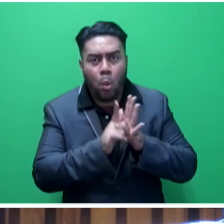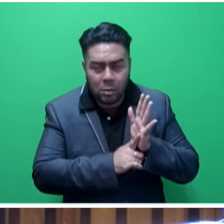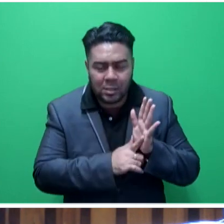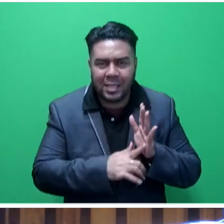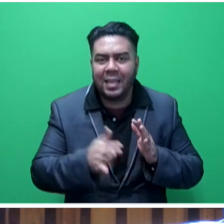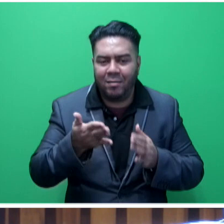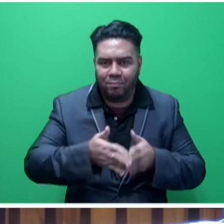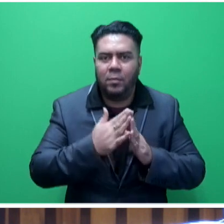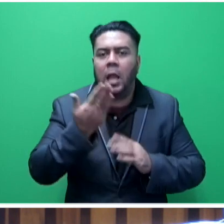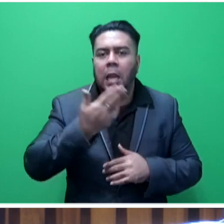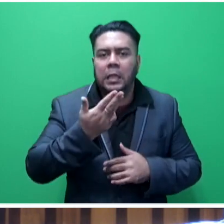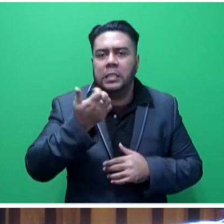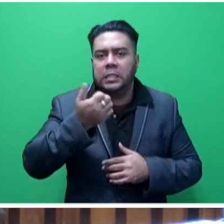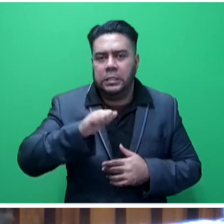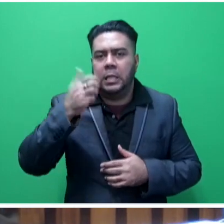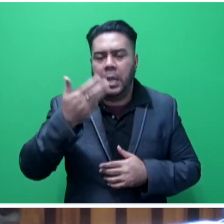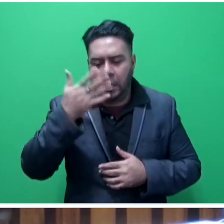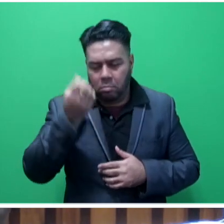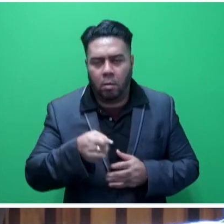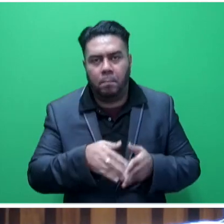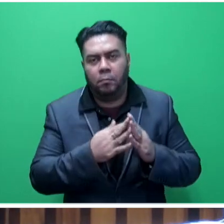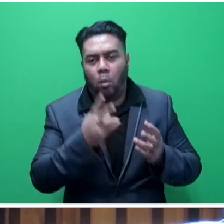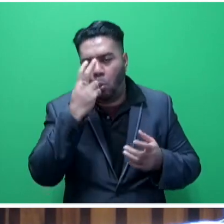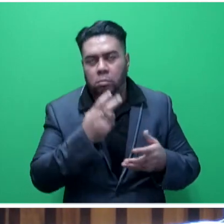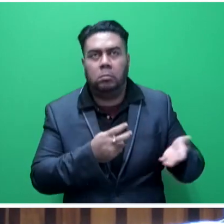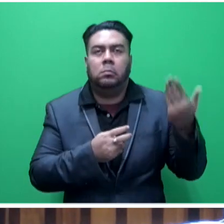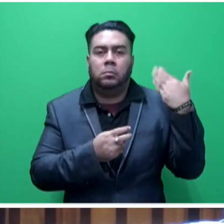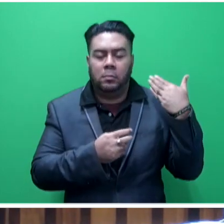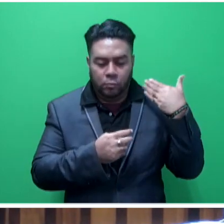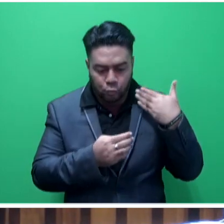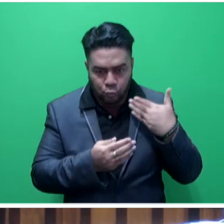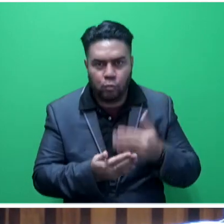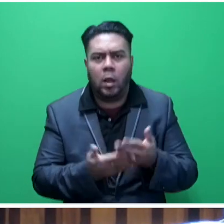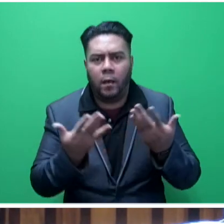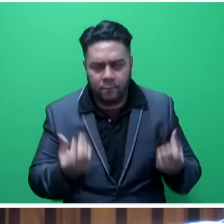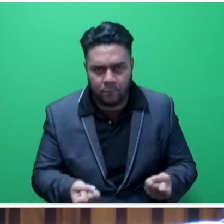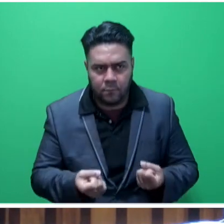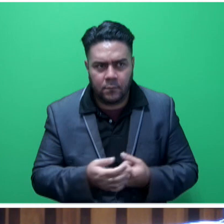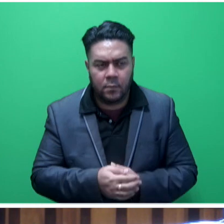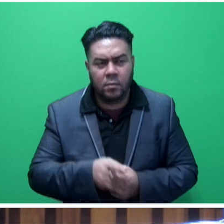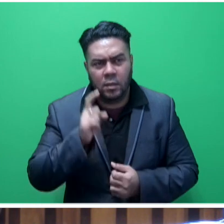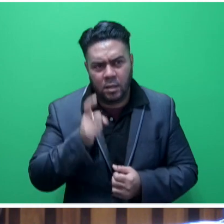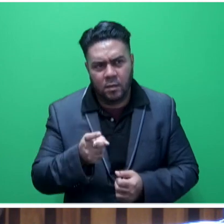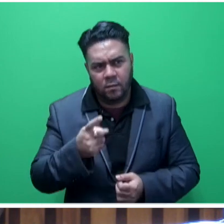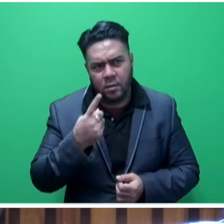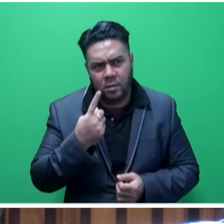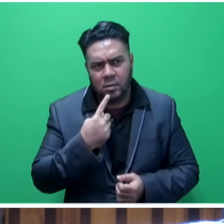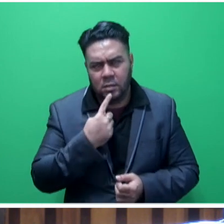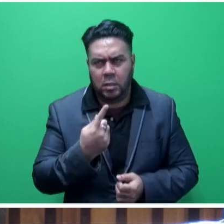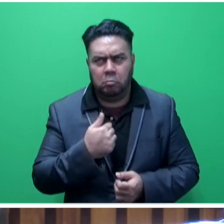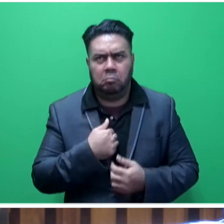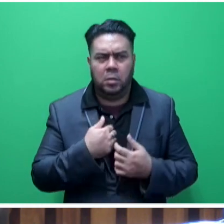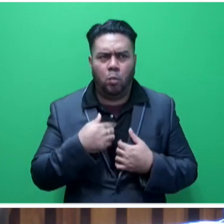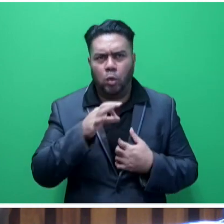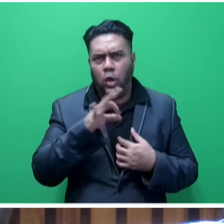1969. So all of those are there, and that's what actually administers it. If he said to me that we have